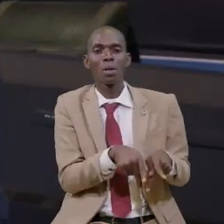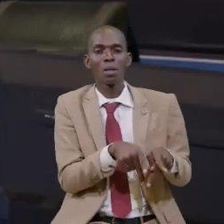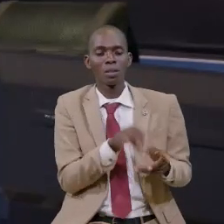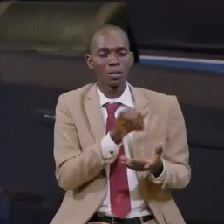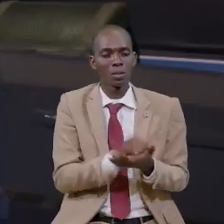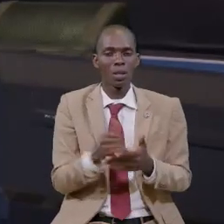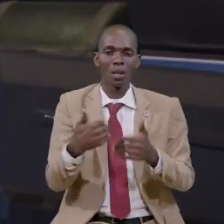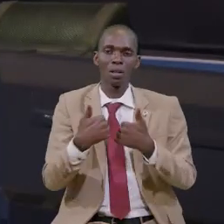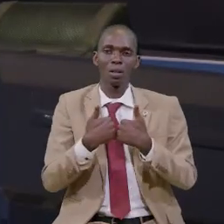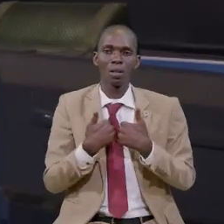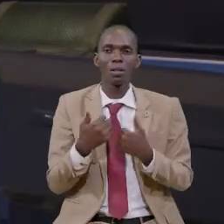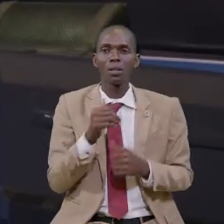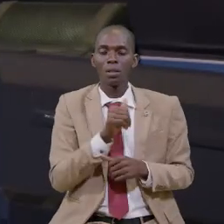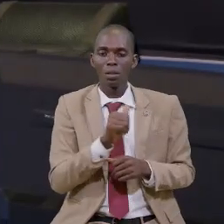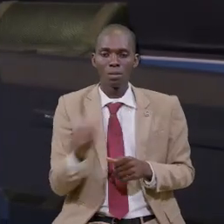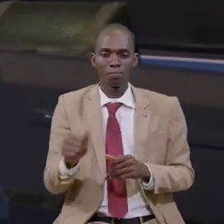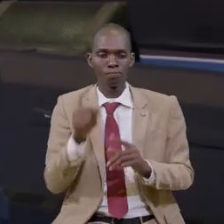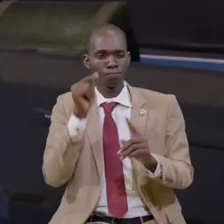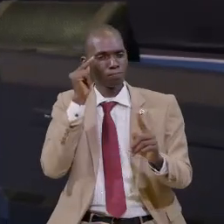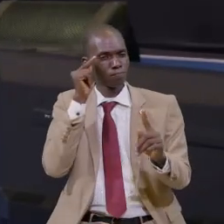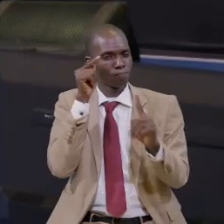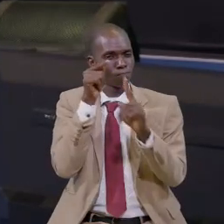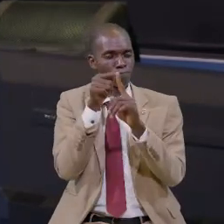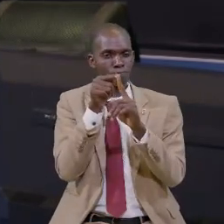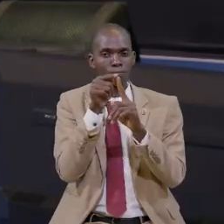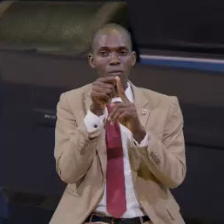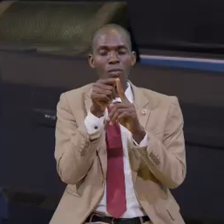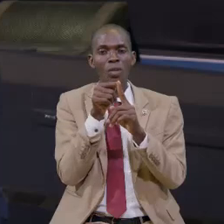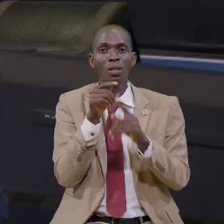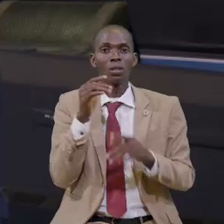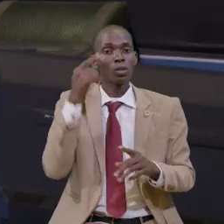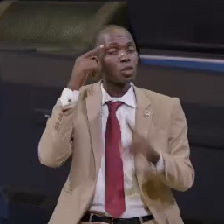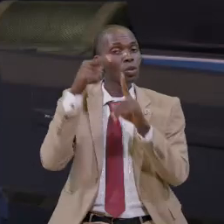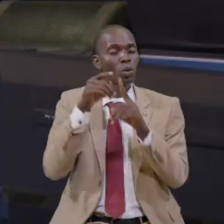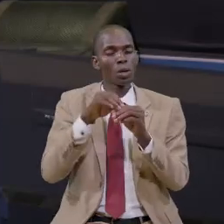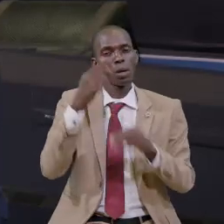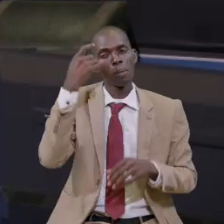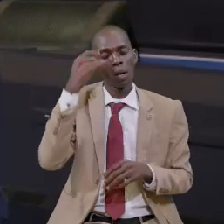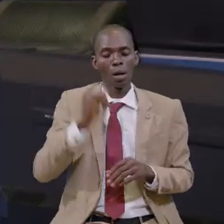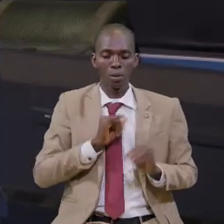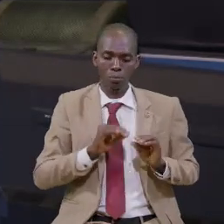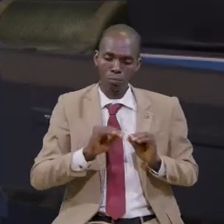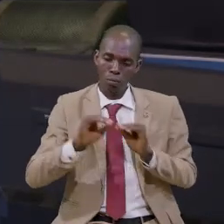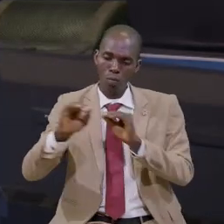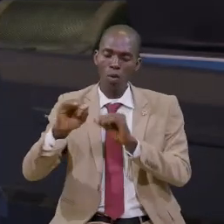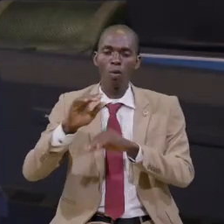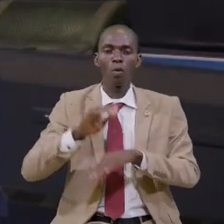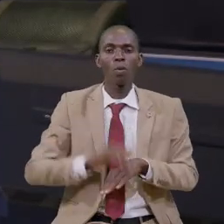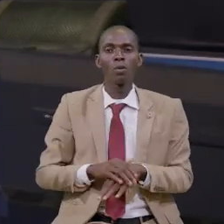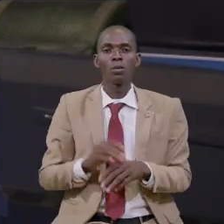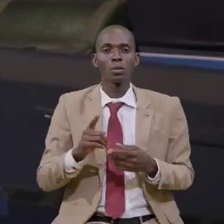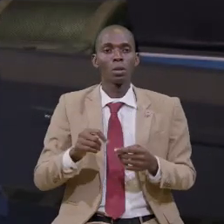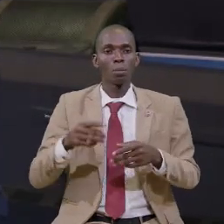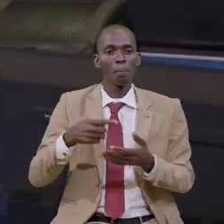a particular ideal destination in mind. I press toward the mark for the prize of